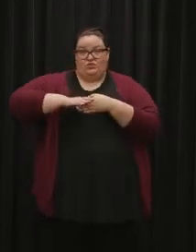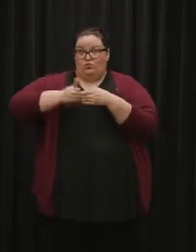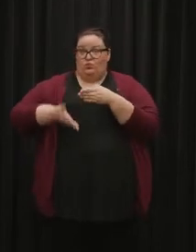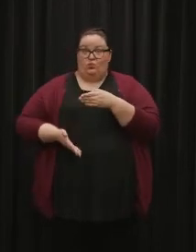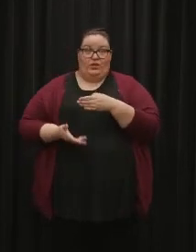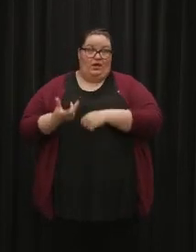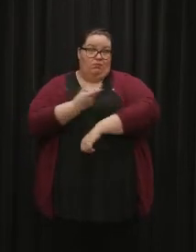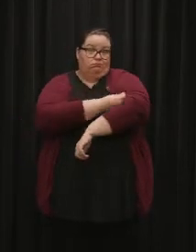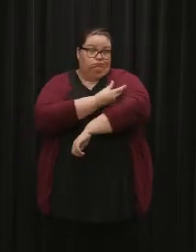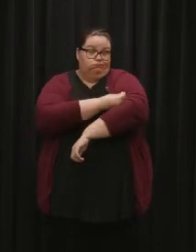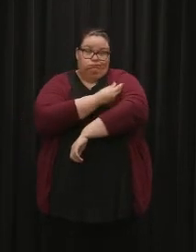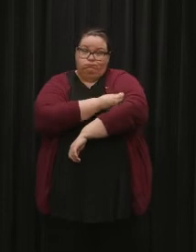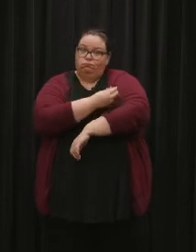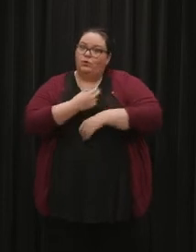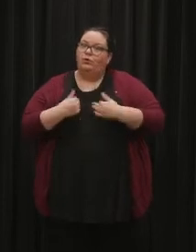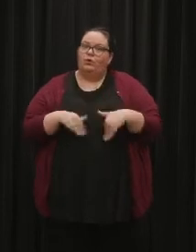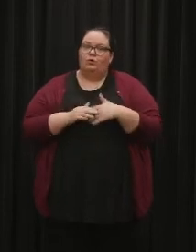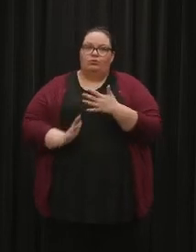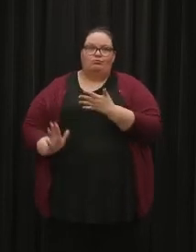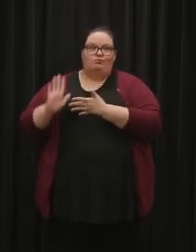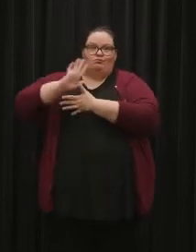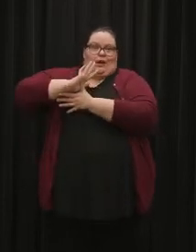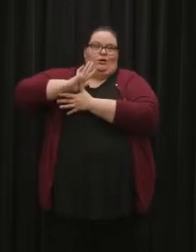blitz is really vaccinating,